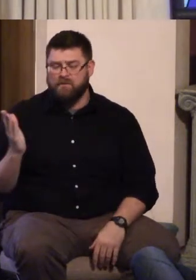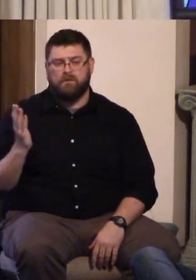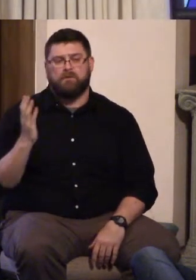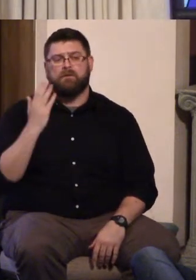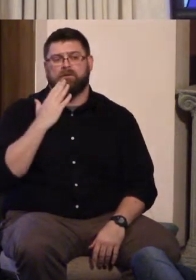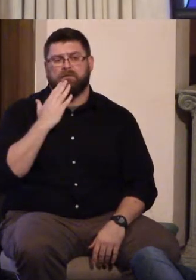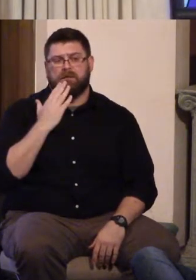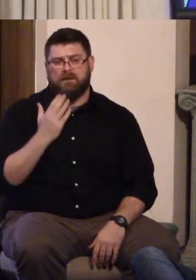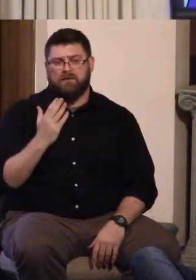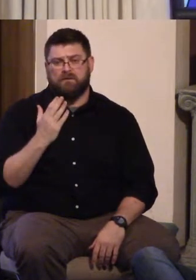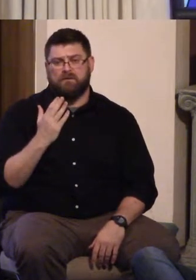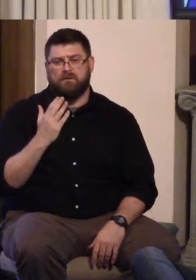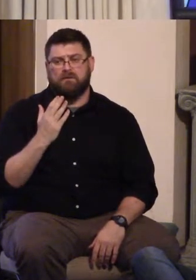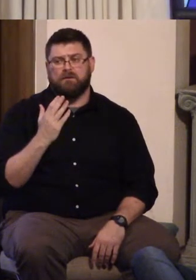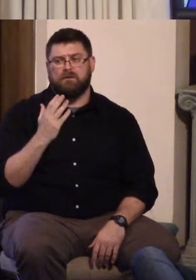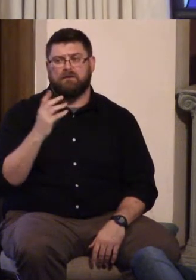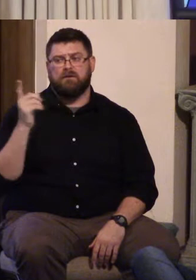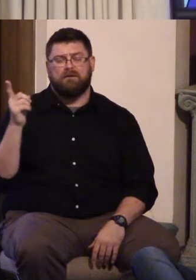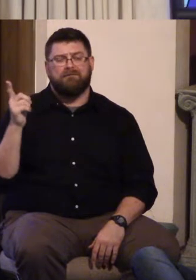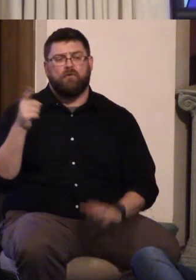One of Jamie, thank you.